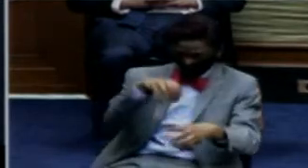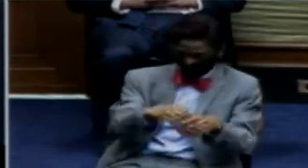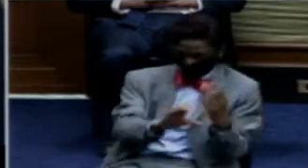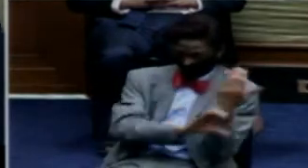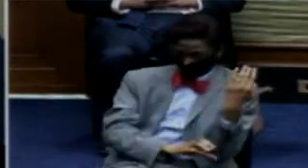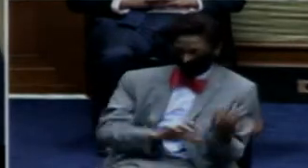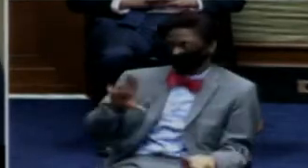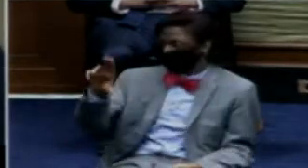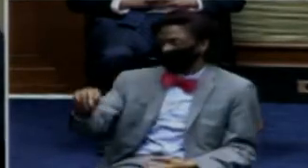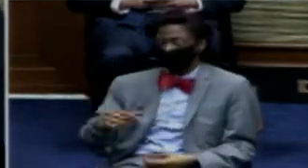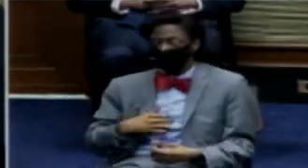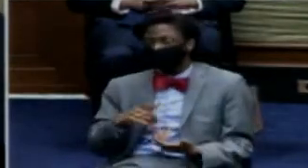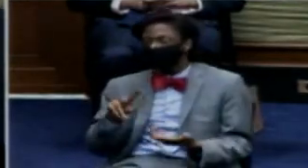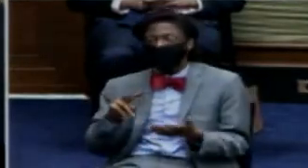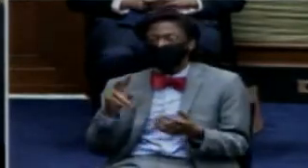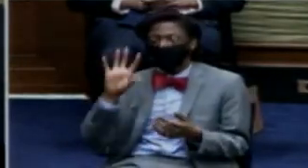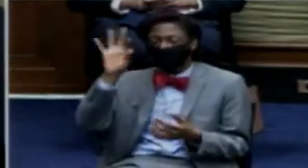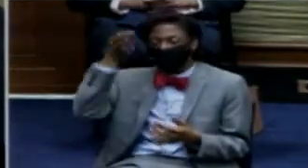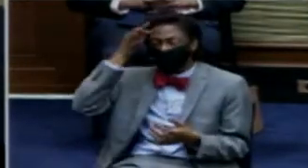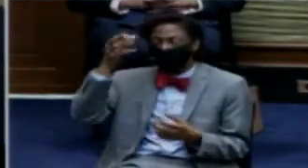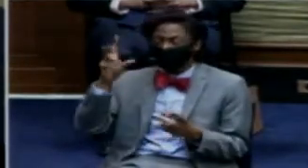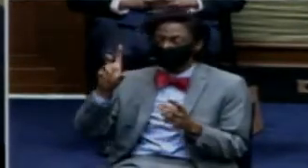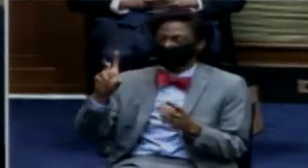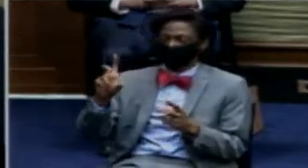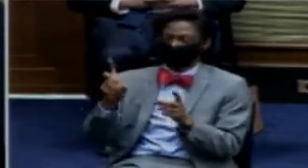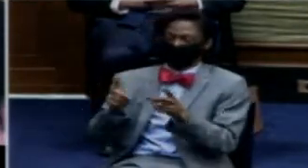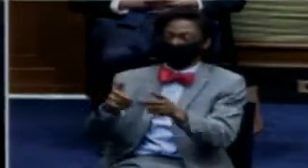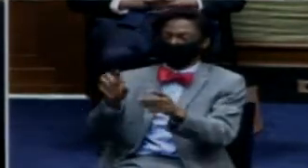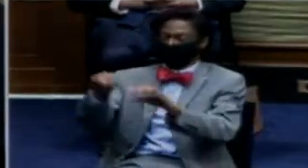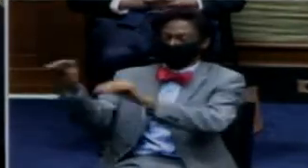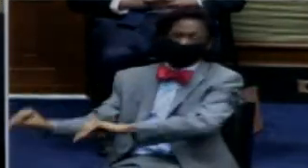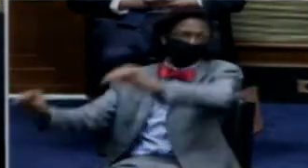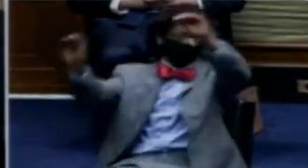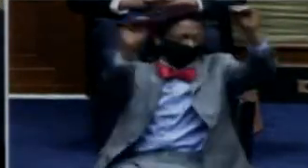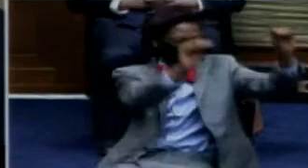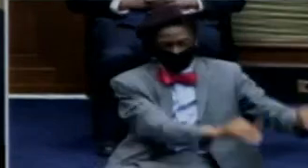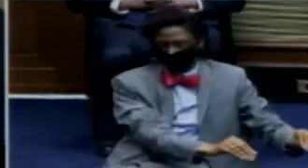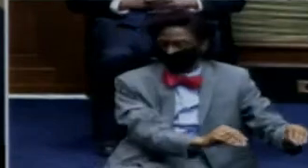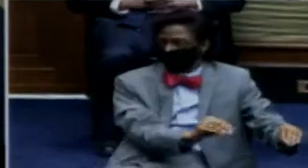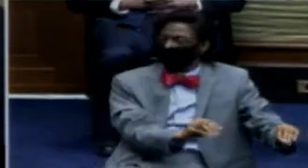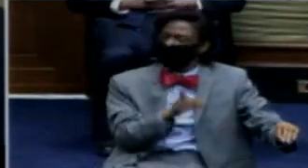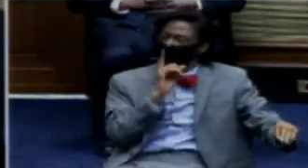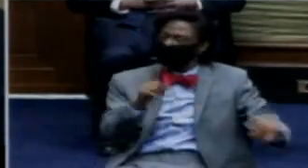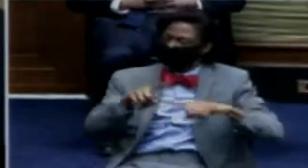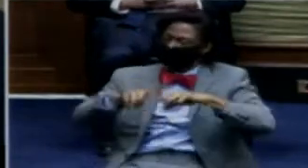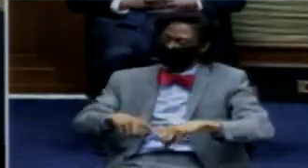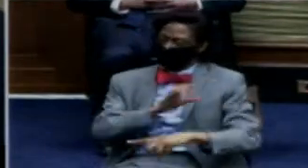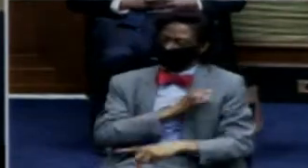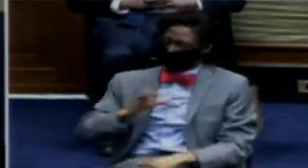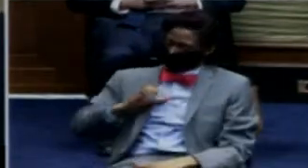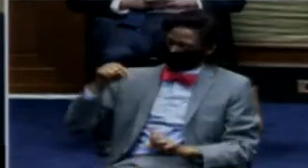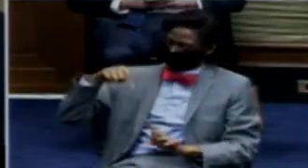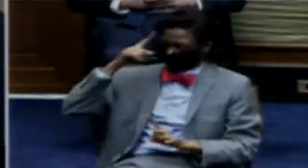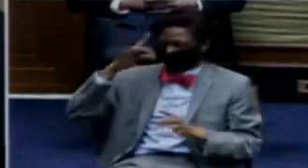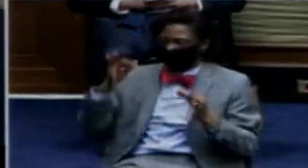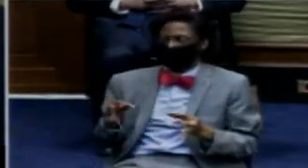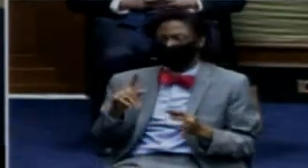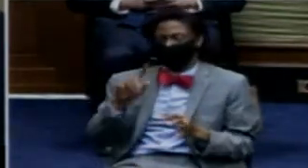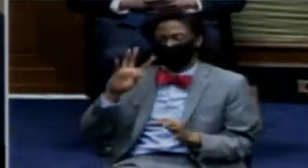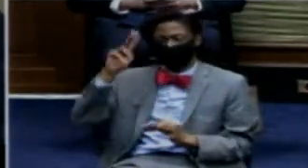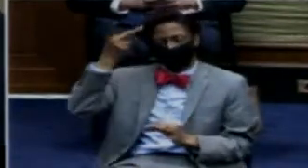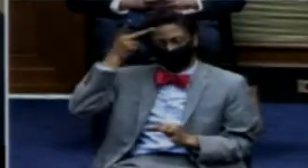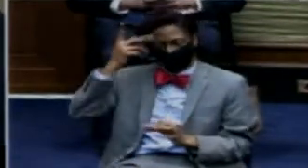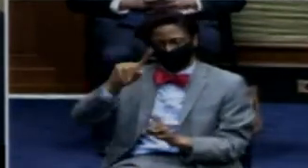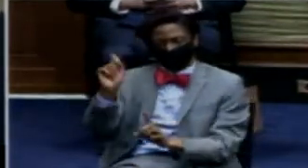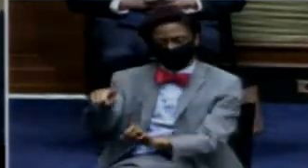the federal district could be relocated to a different part of the country. It's up to Congress to decide. It is a political question